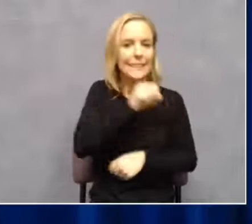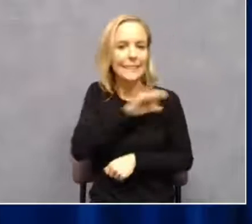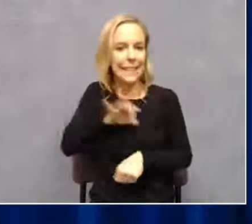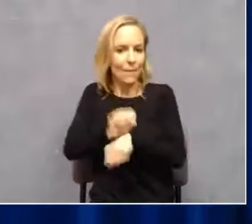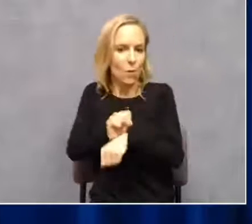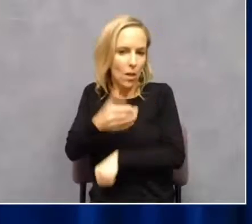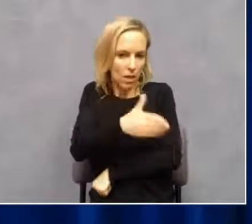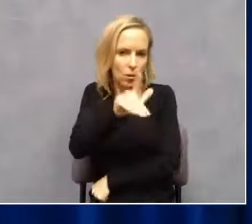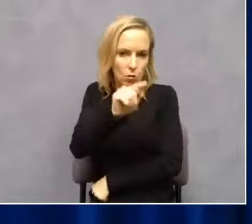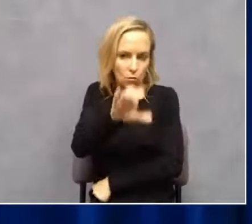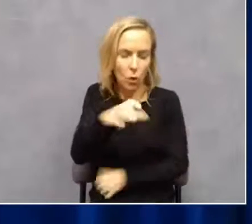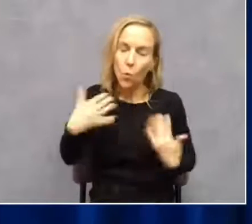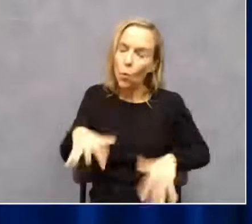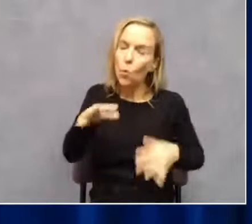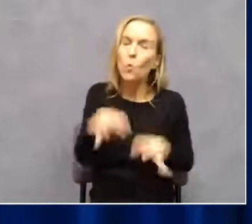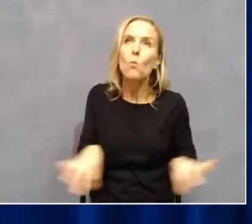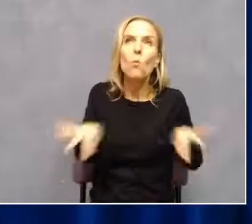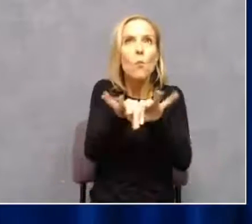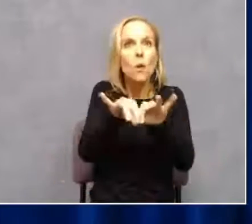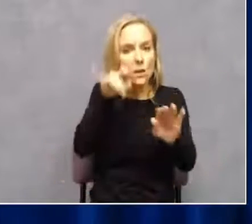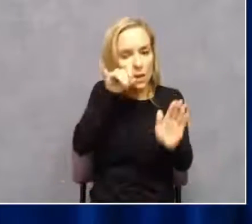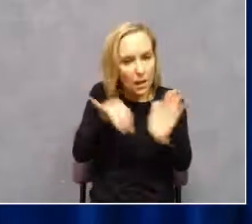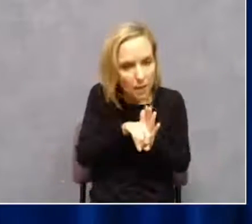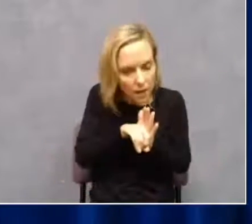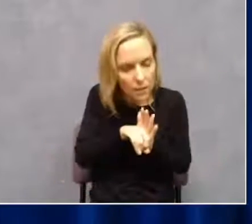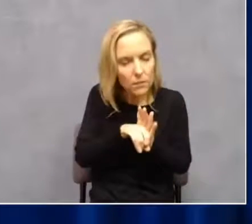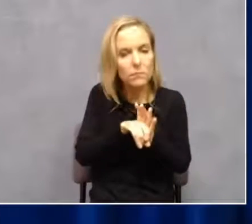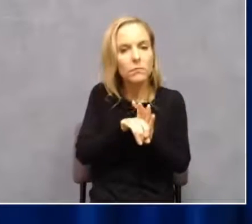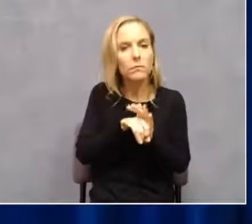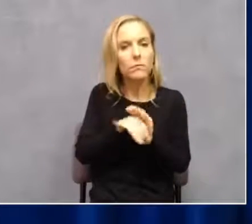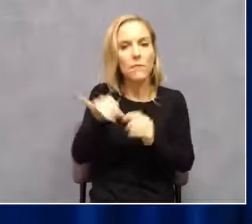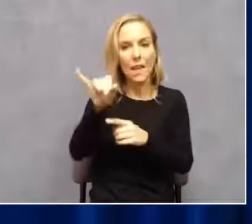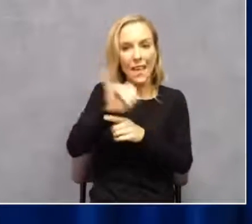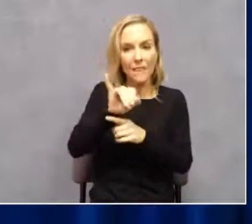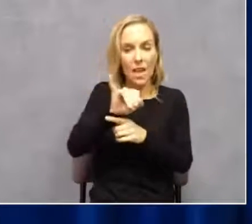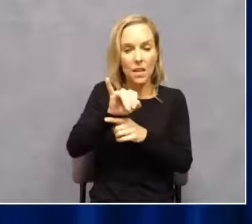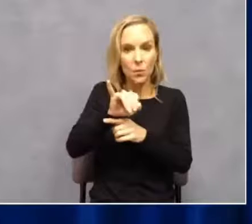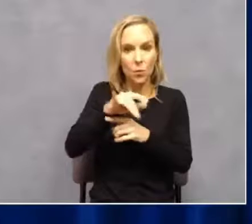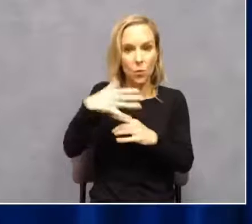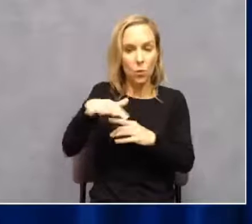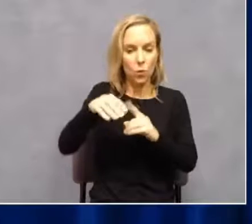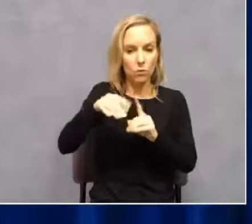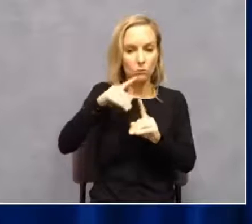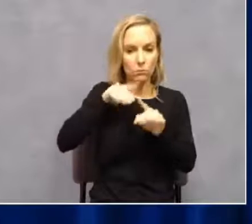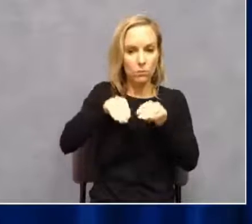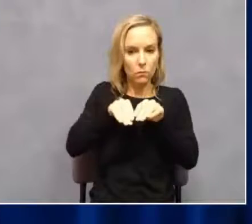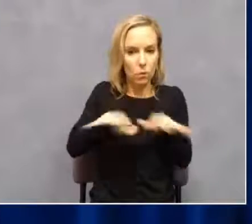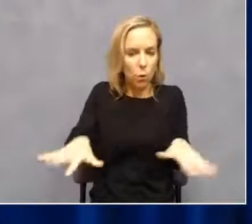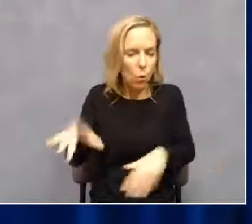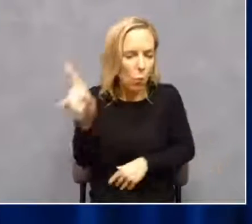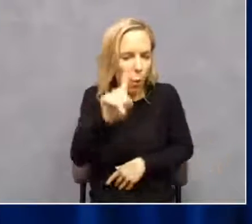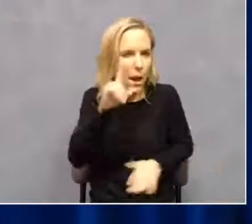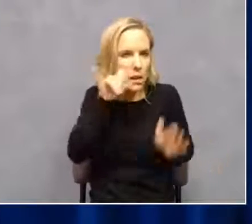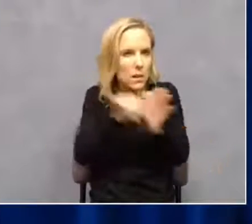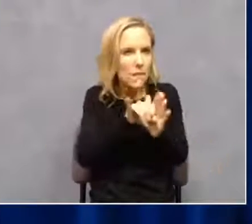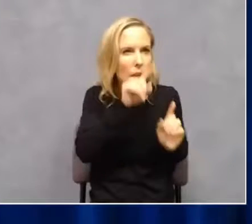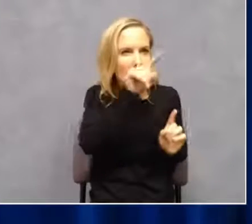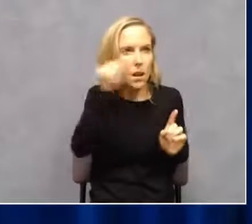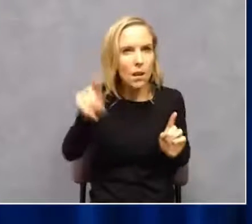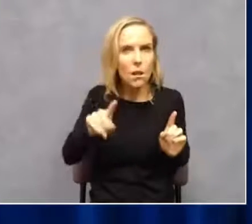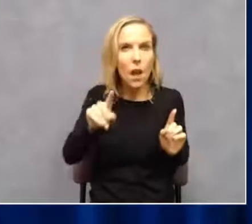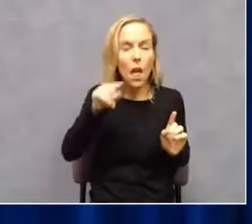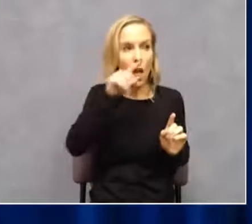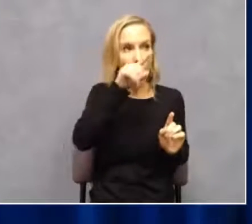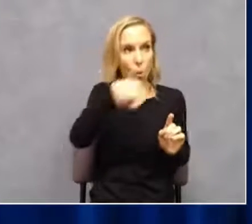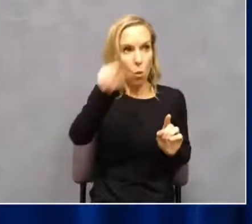to identify where infection and outbreak is occurring and what steps these facilities need